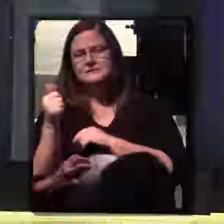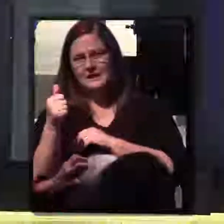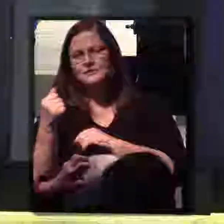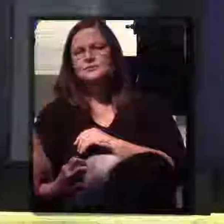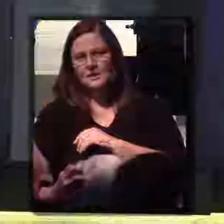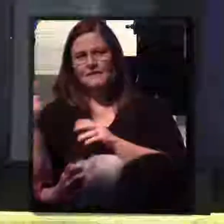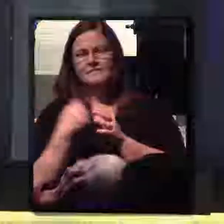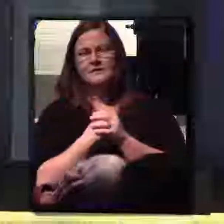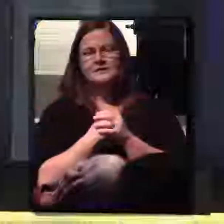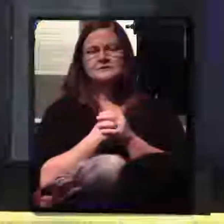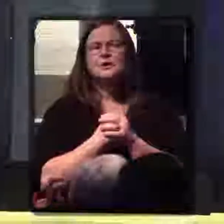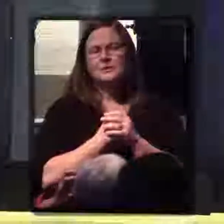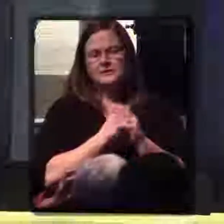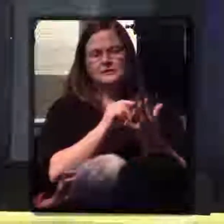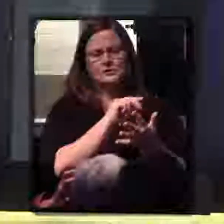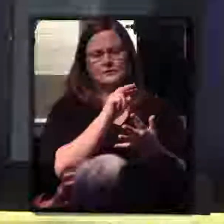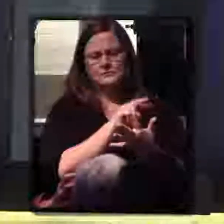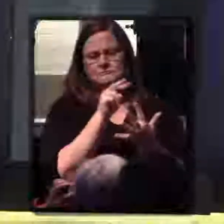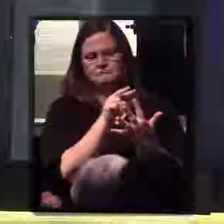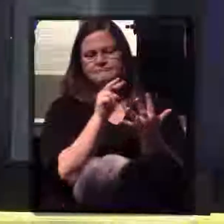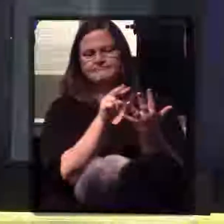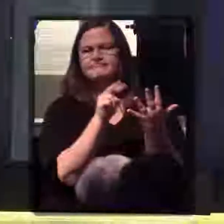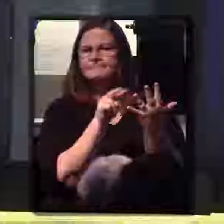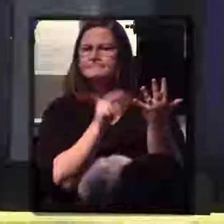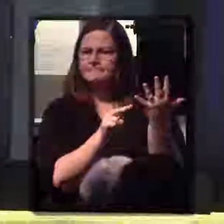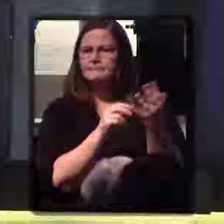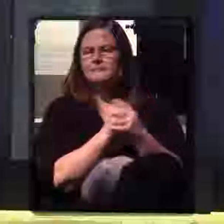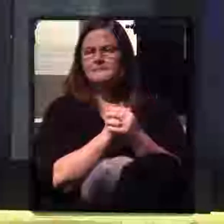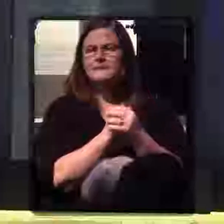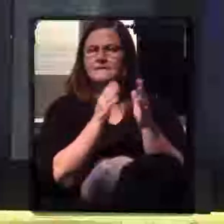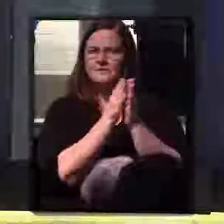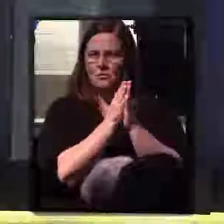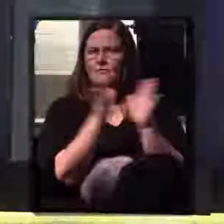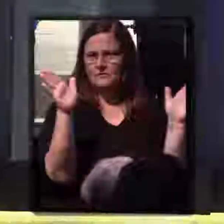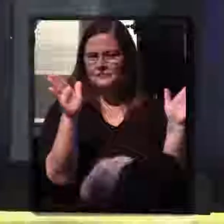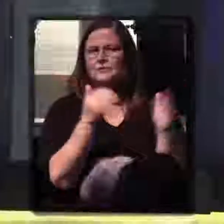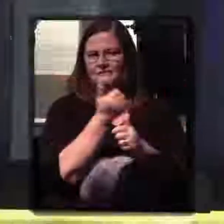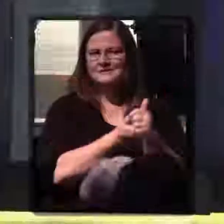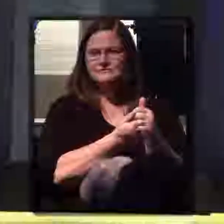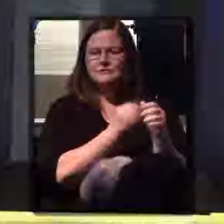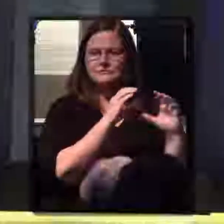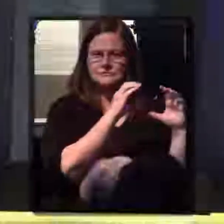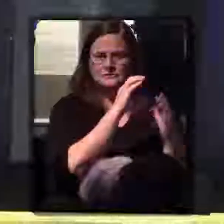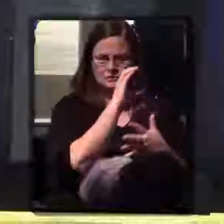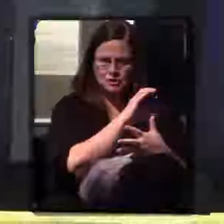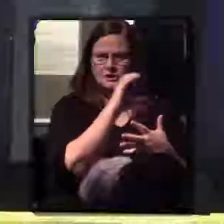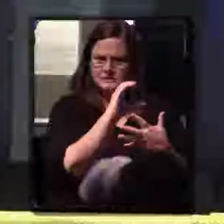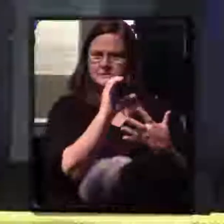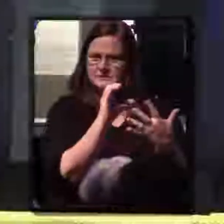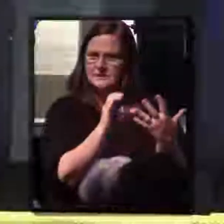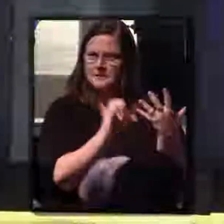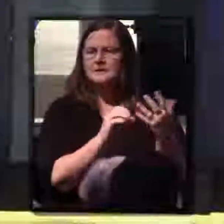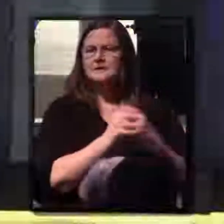through 6, verses 7 through 9, and verses 10 to 12. And so we're going to look at those chunks. We're going to give an